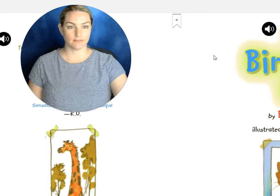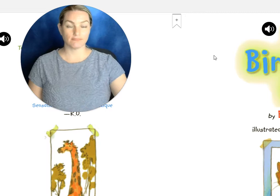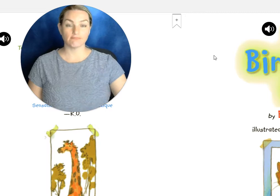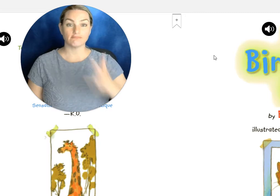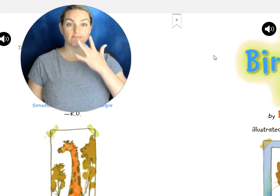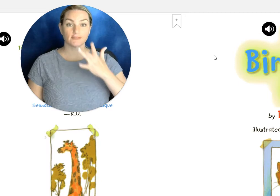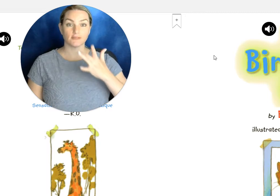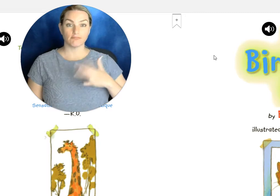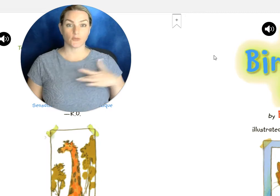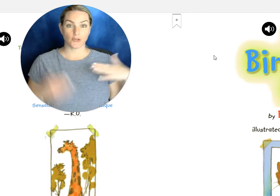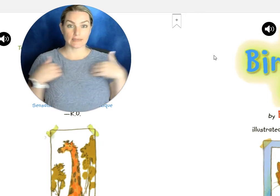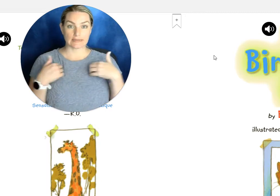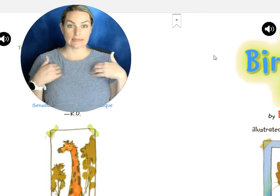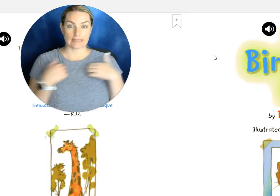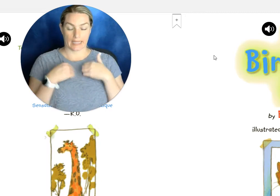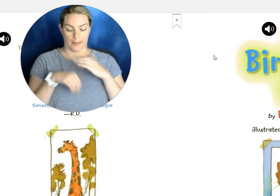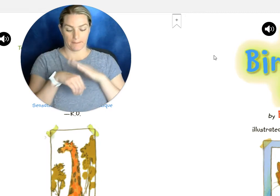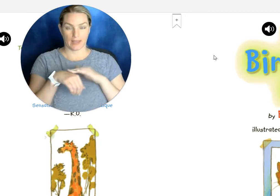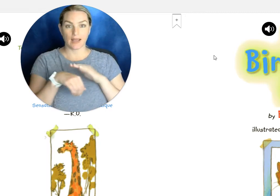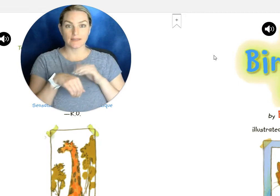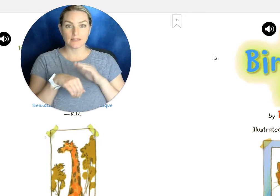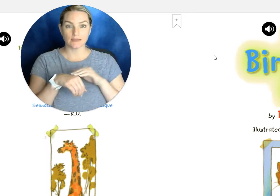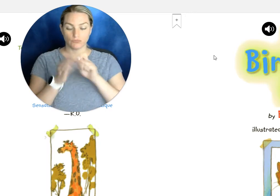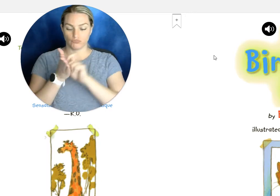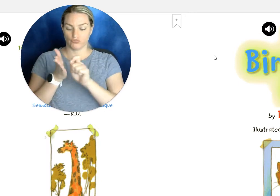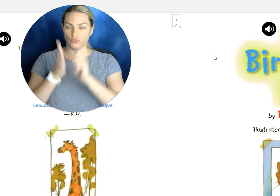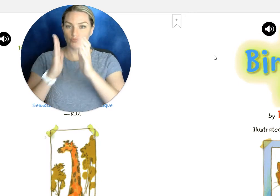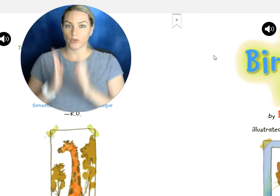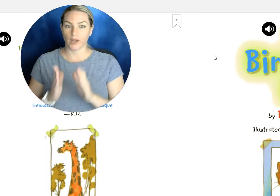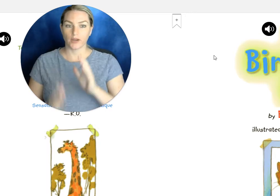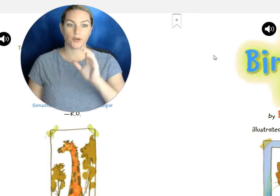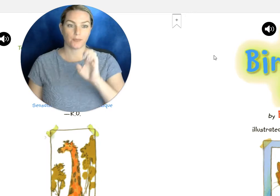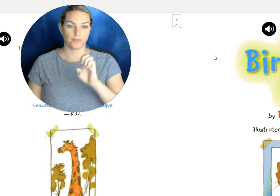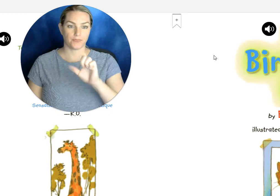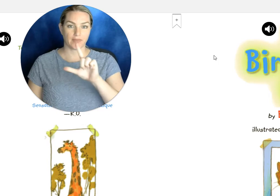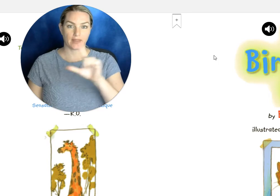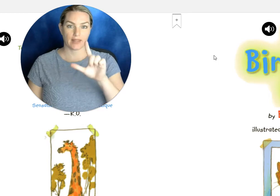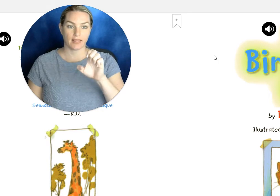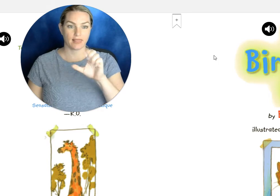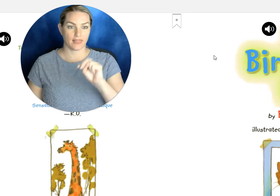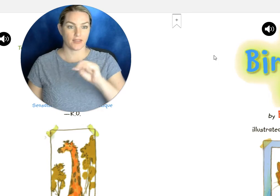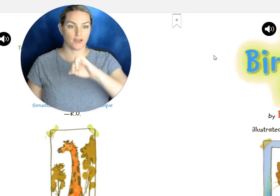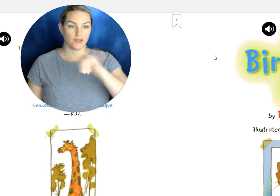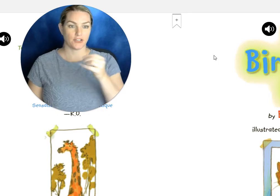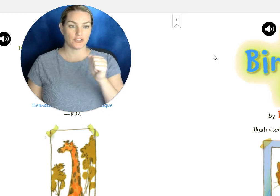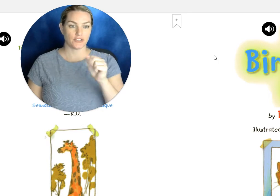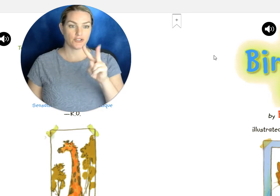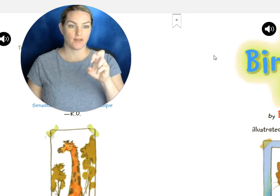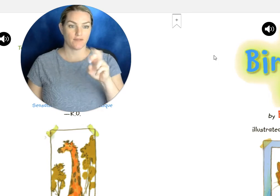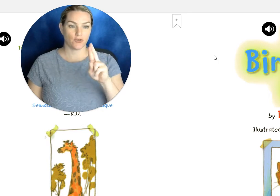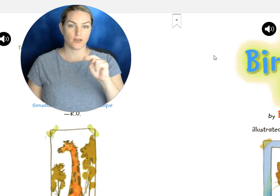The Birthday Pet by Ellen Javernick. Illustrated by Kevin